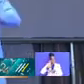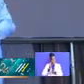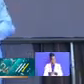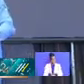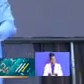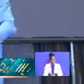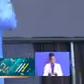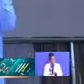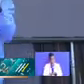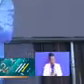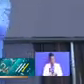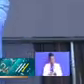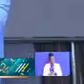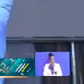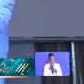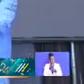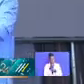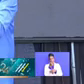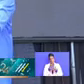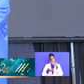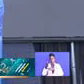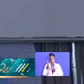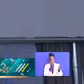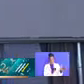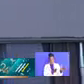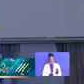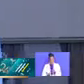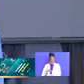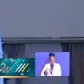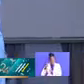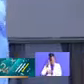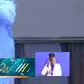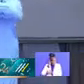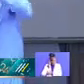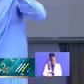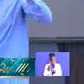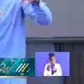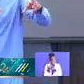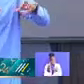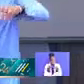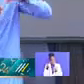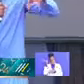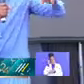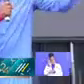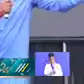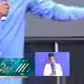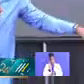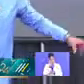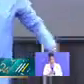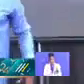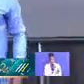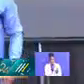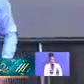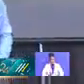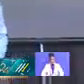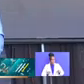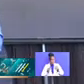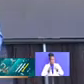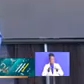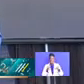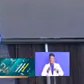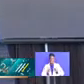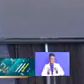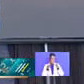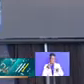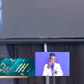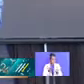instead of using it to do what God has planned for it originally he's now using it to destroy life but I came